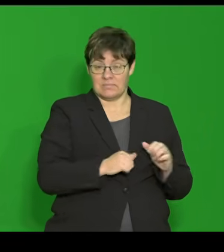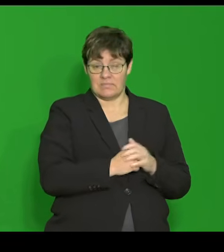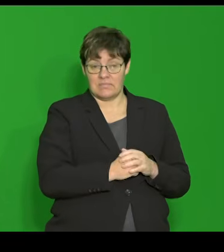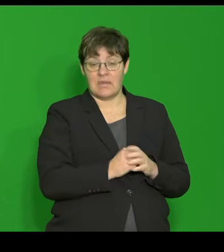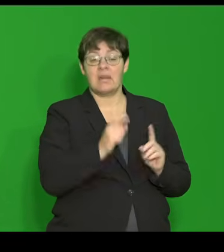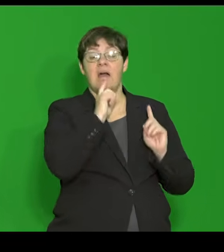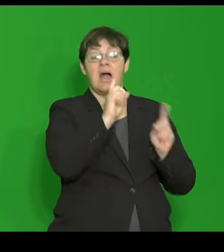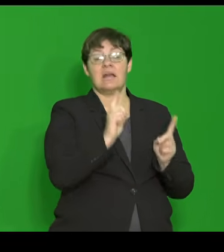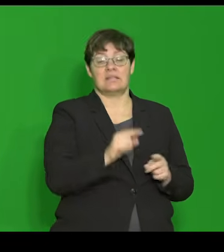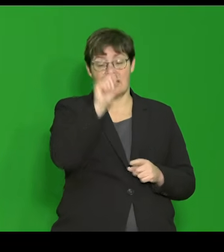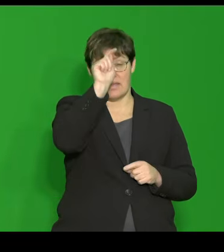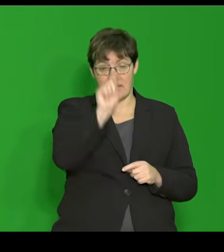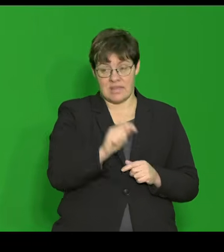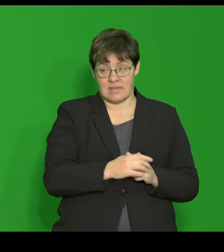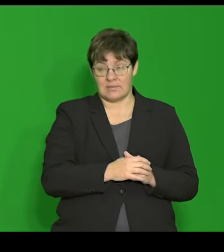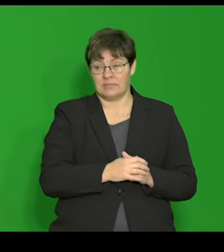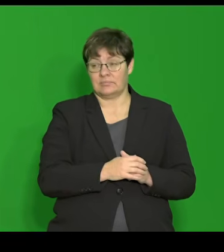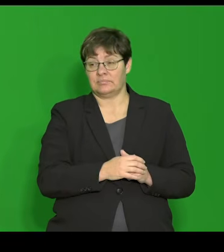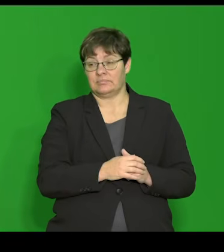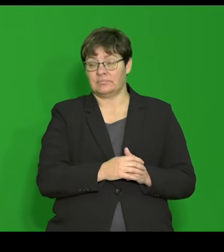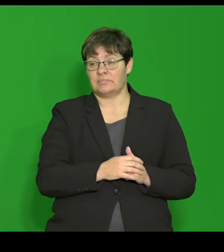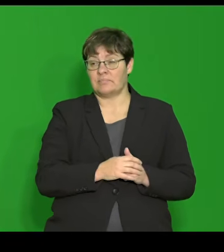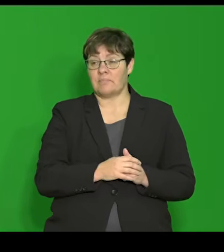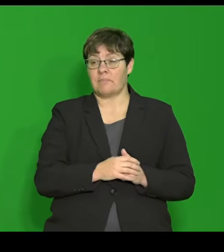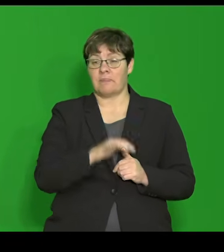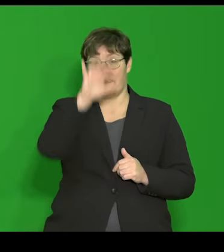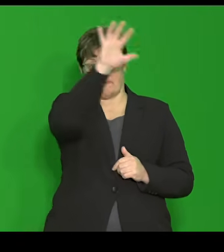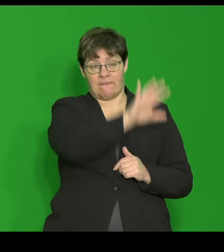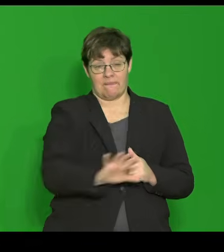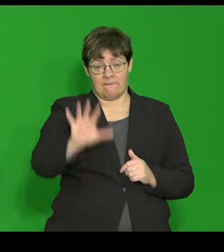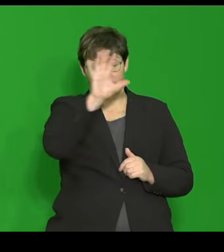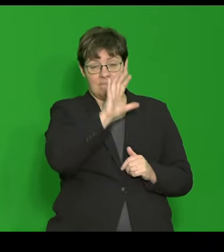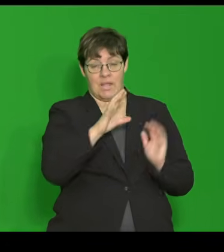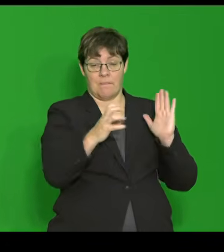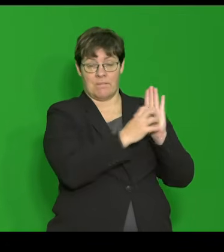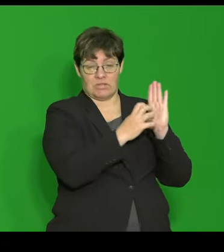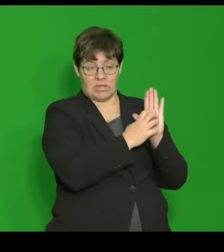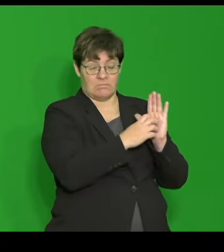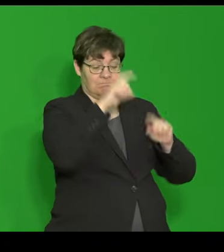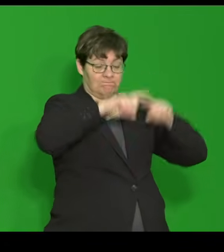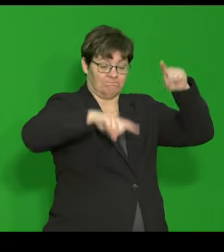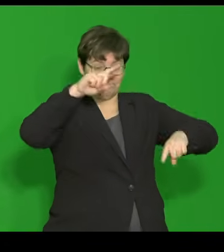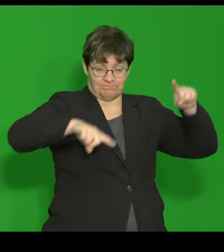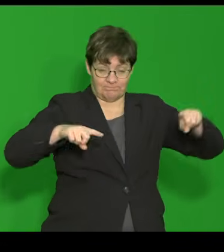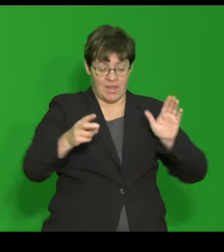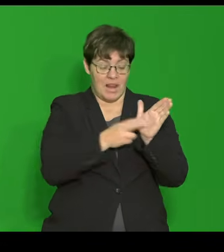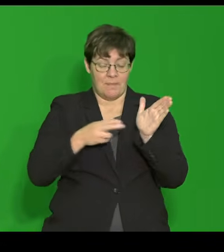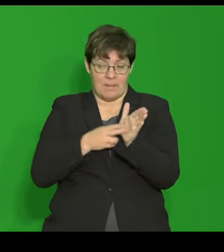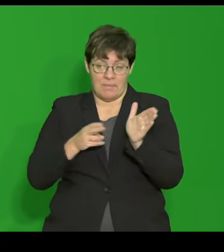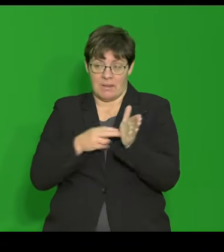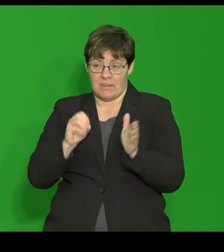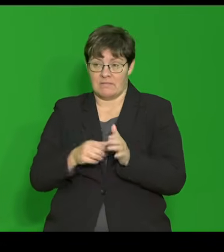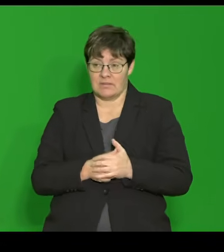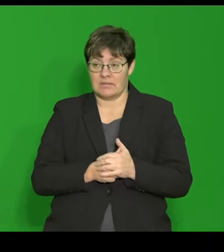of the digestive system and answer the questions that follow. So we've got a diagram that has various different